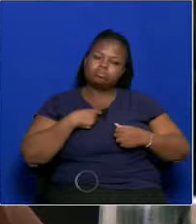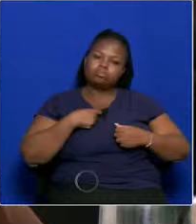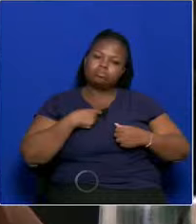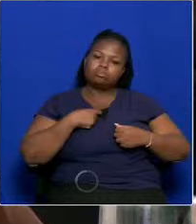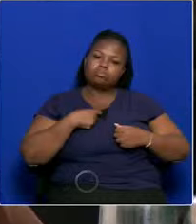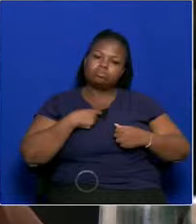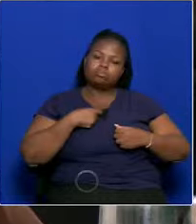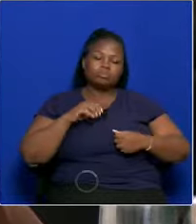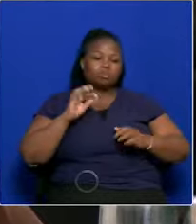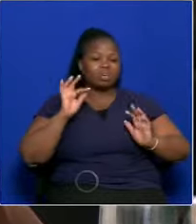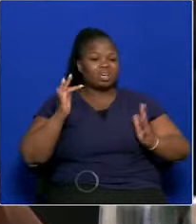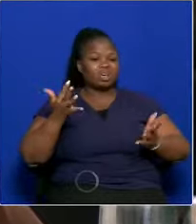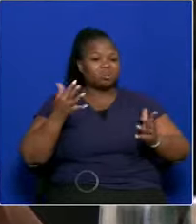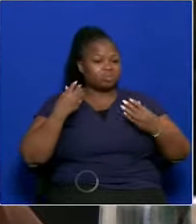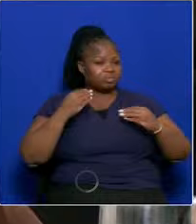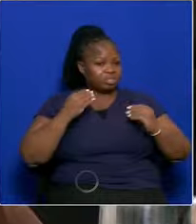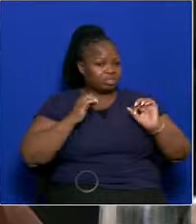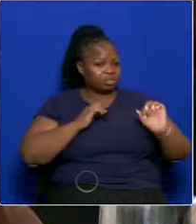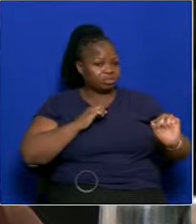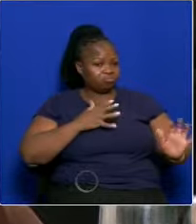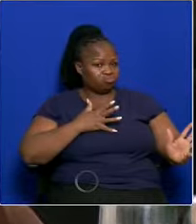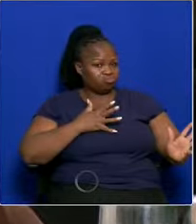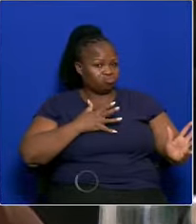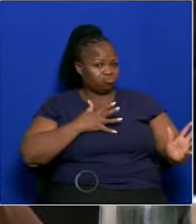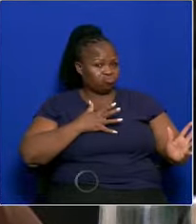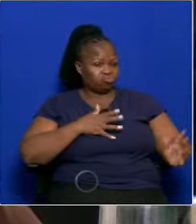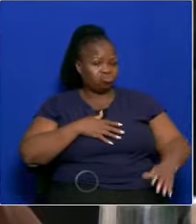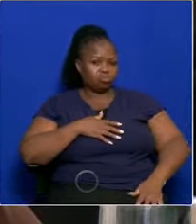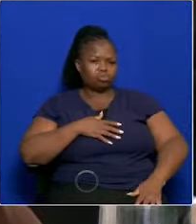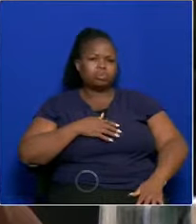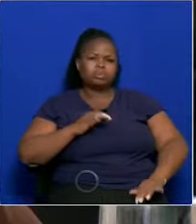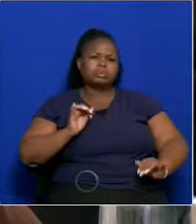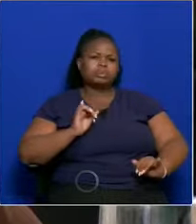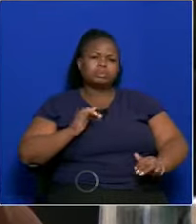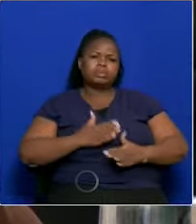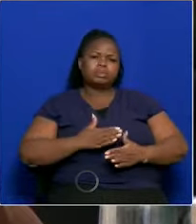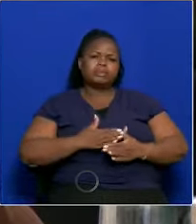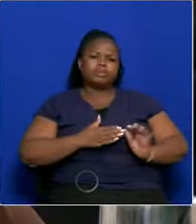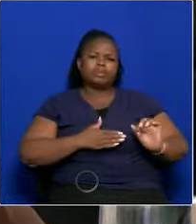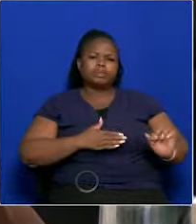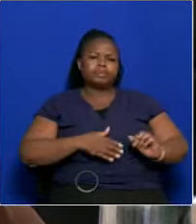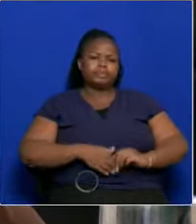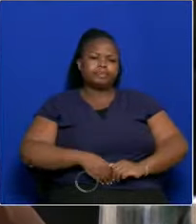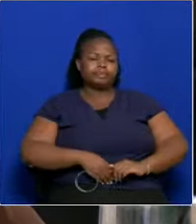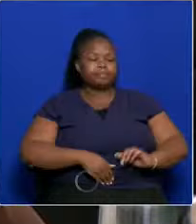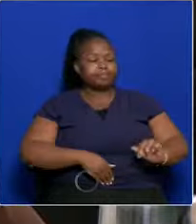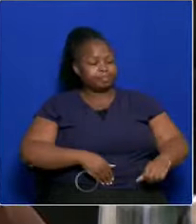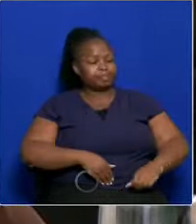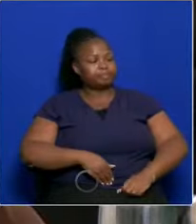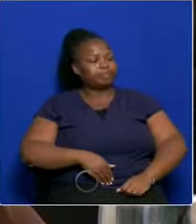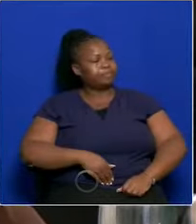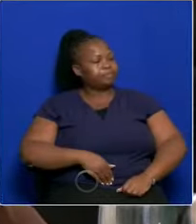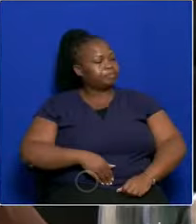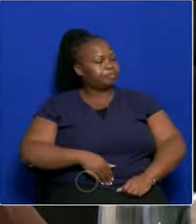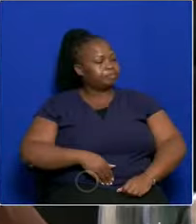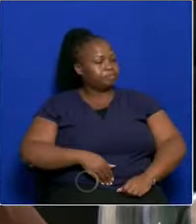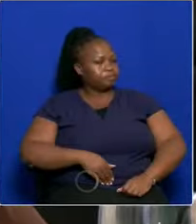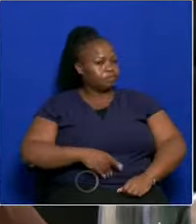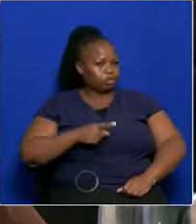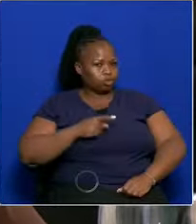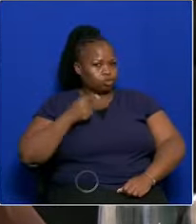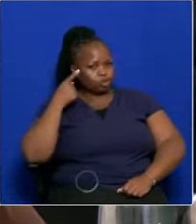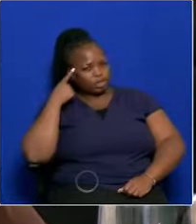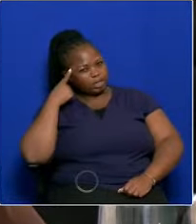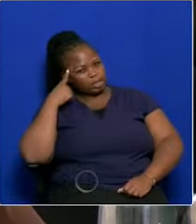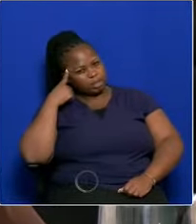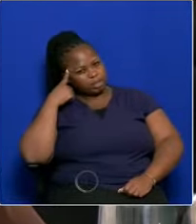his business looked, that it looked like a serious operation? Yes. Did it occur to you to do